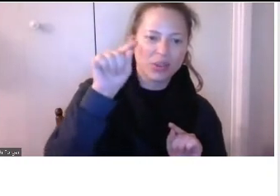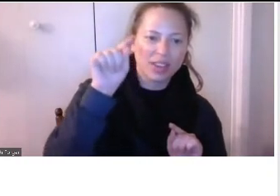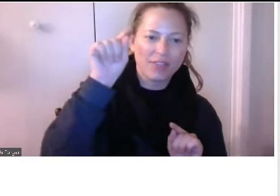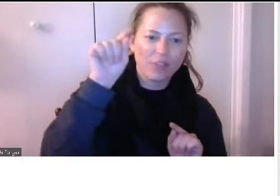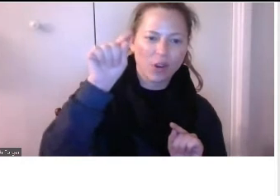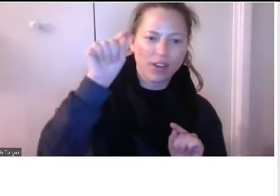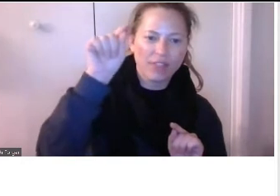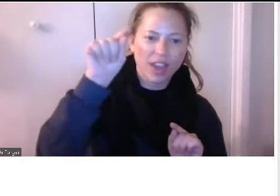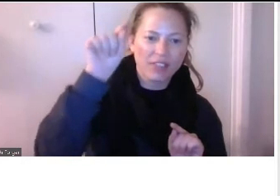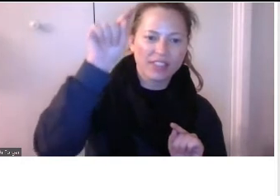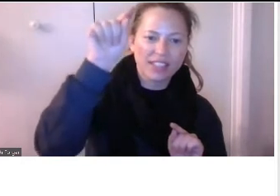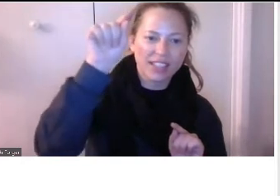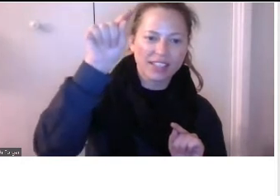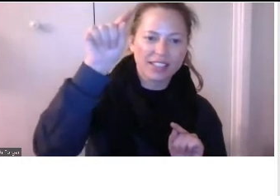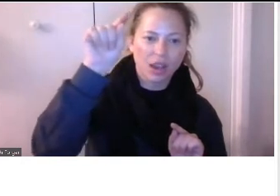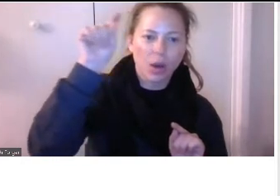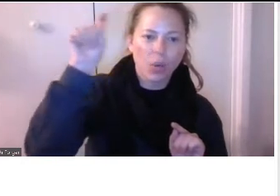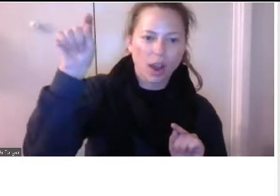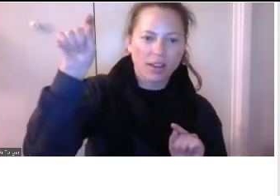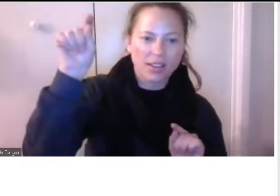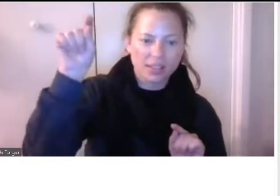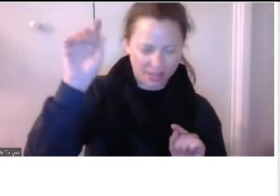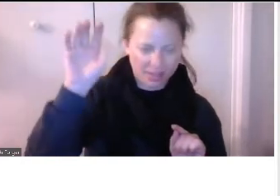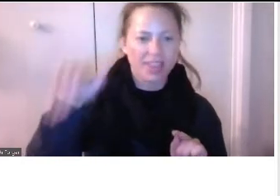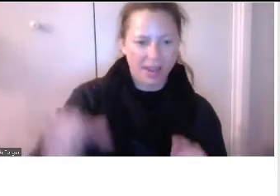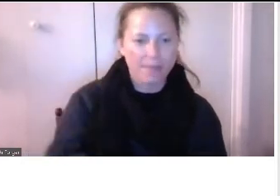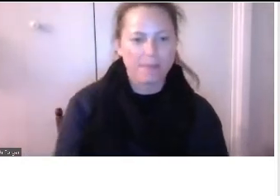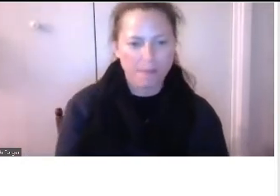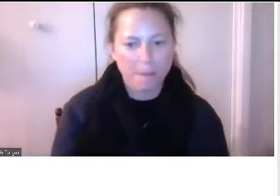All right, next slide.